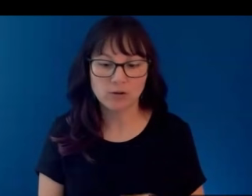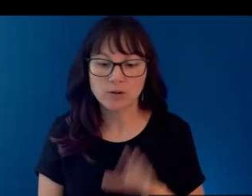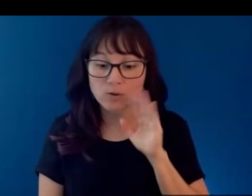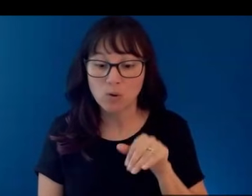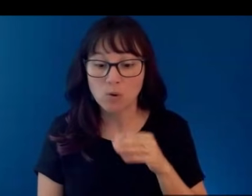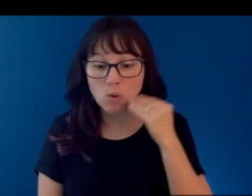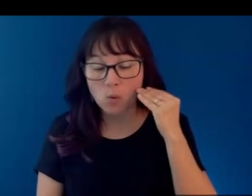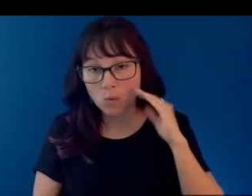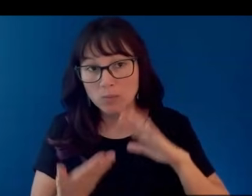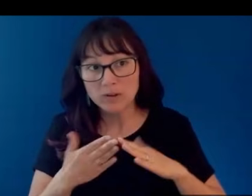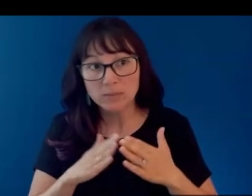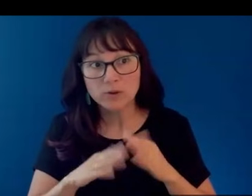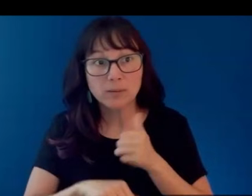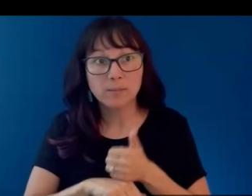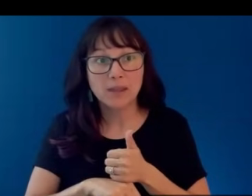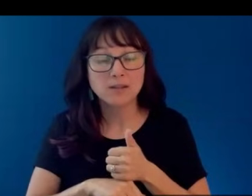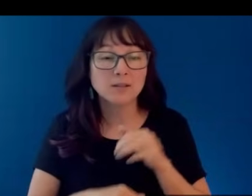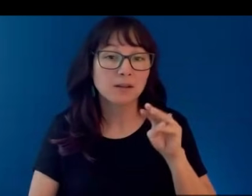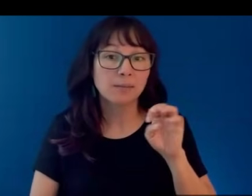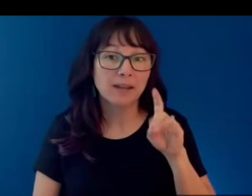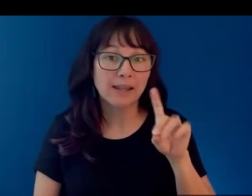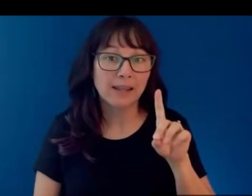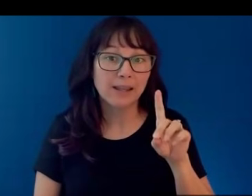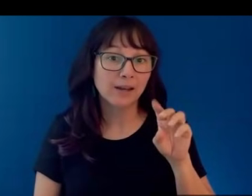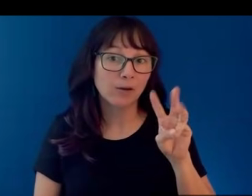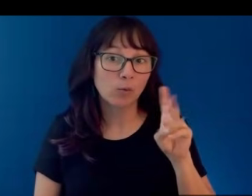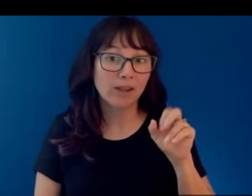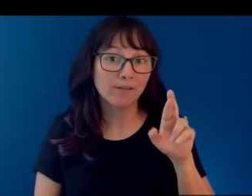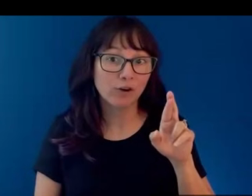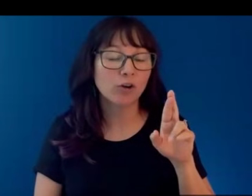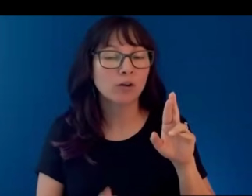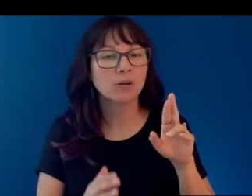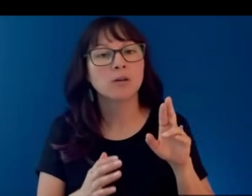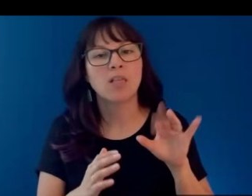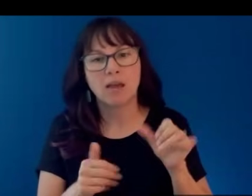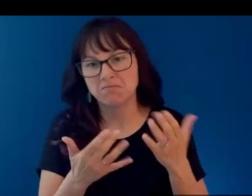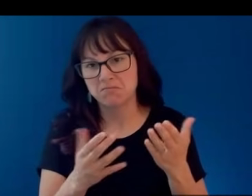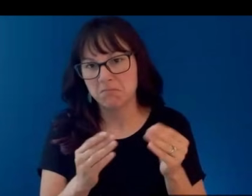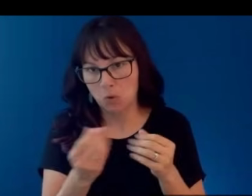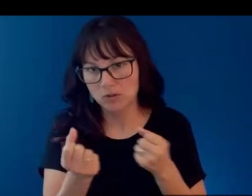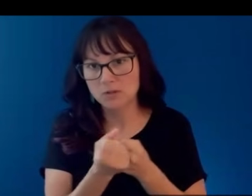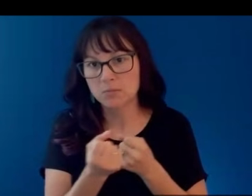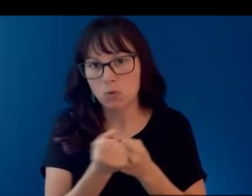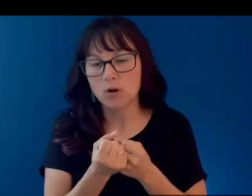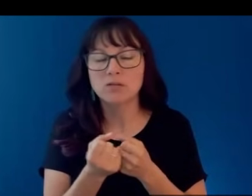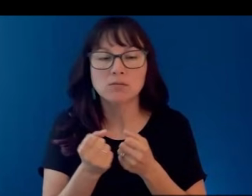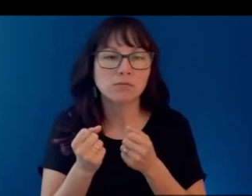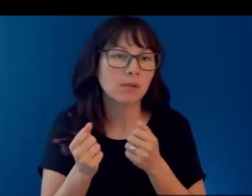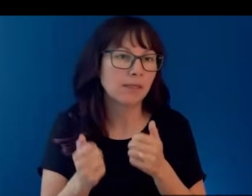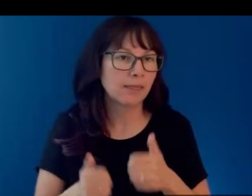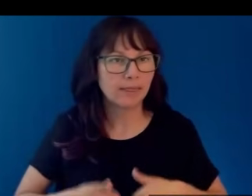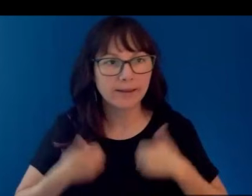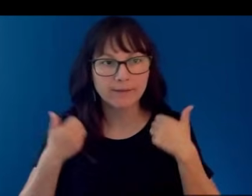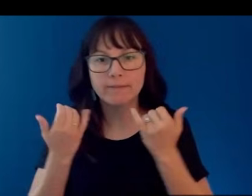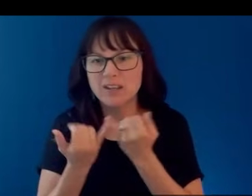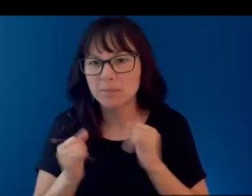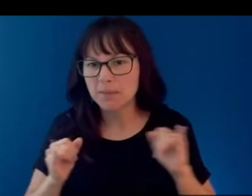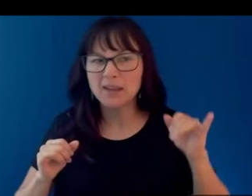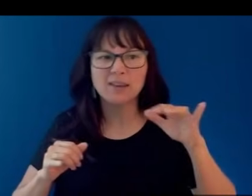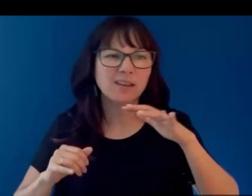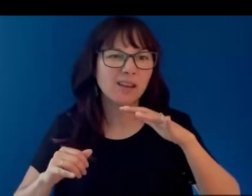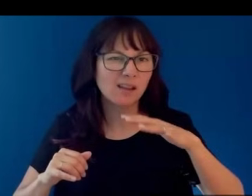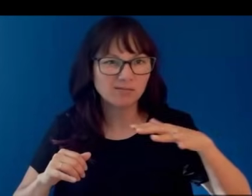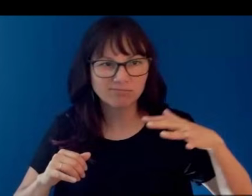and community-based Medicaid waivers provide extra supports to live independently in the community, such